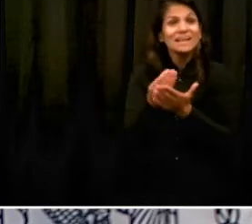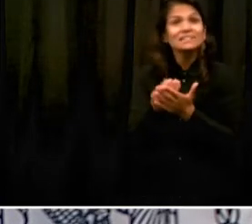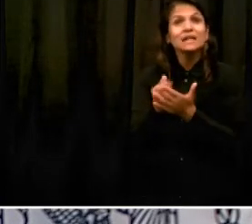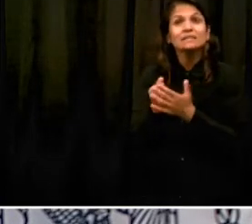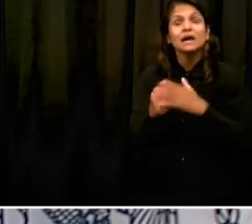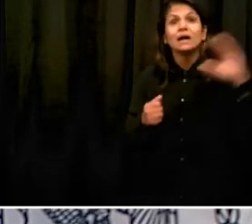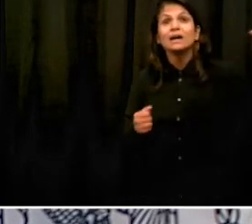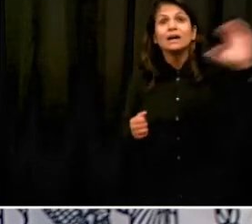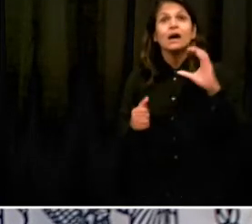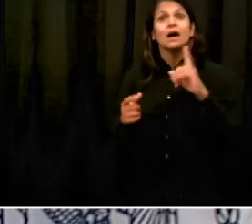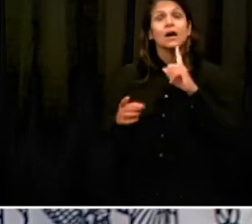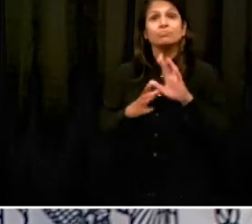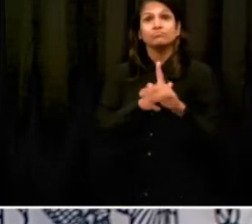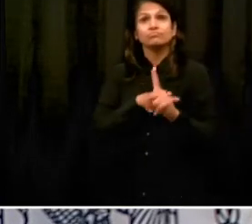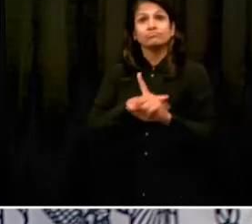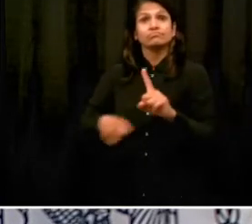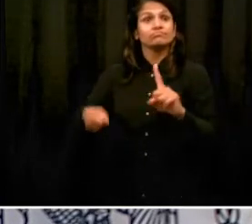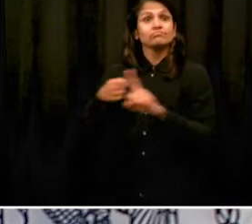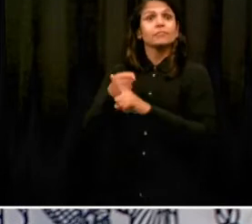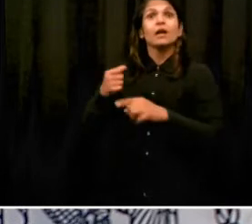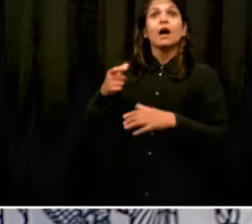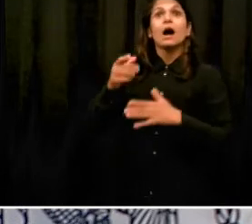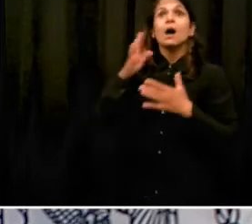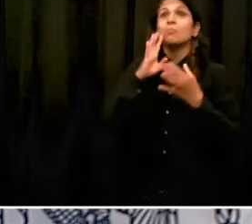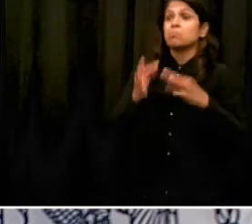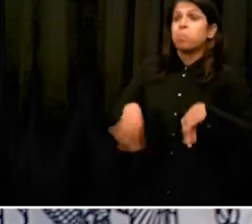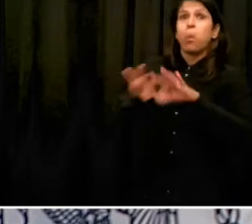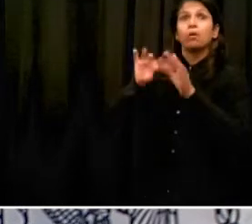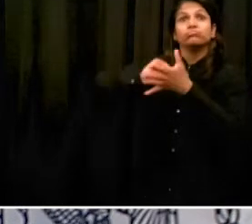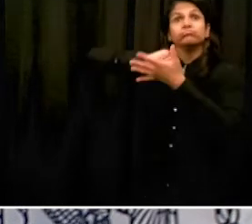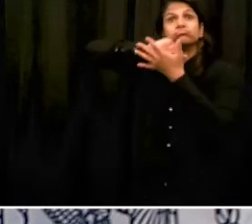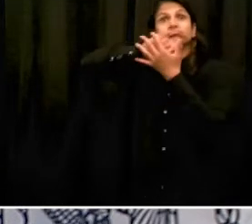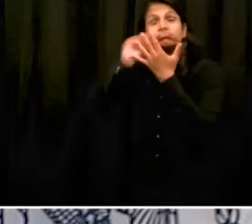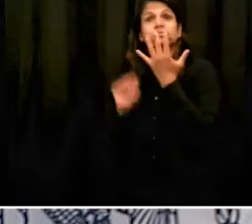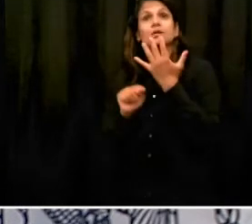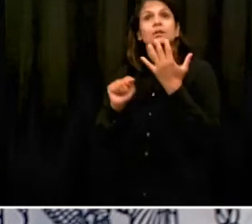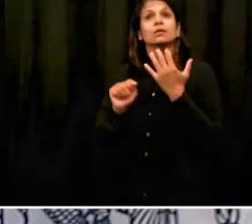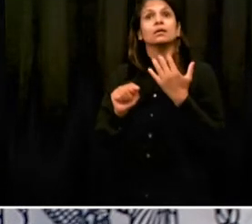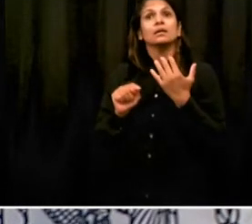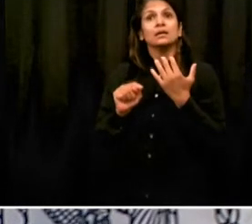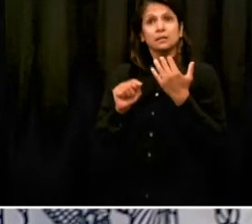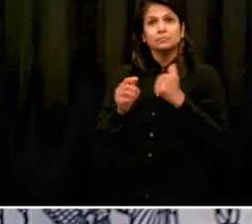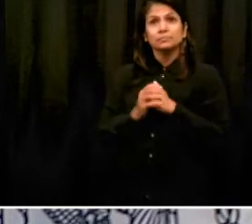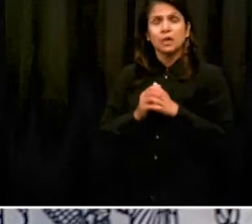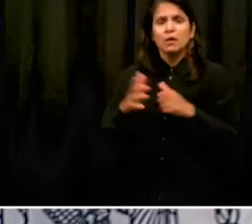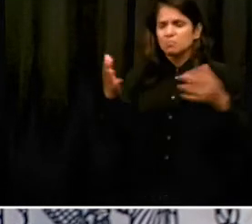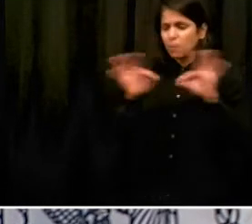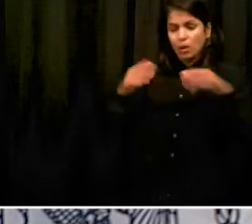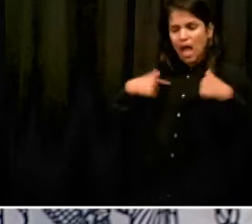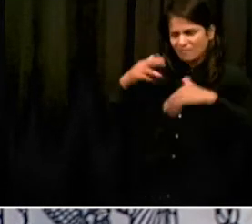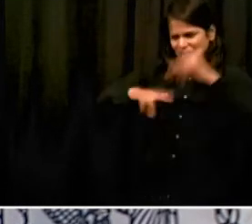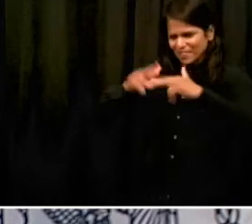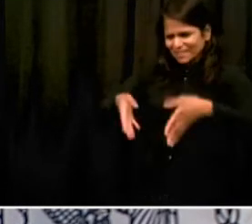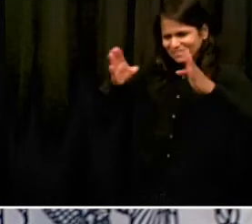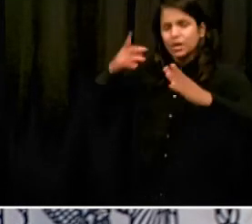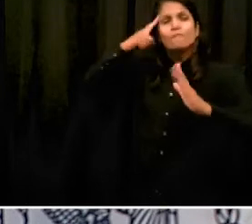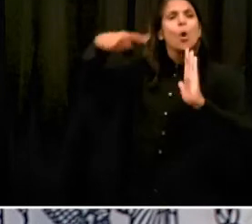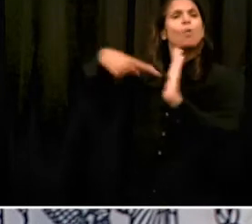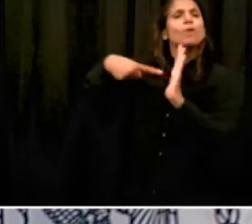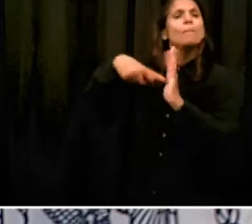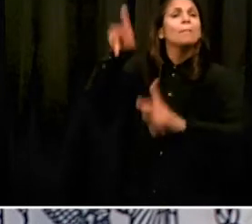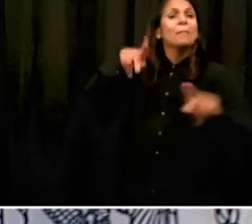housing. Next up, we have Marcia from WCBS. Good morning, Mr.